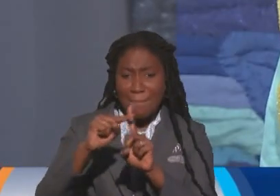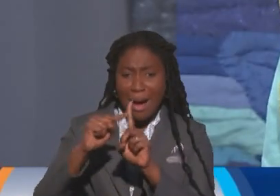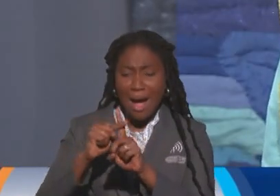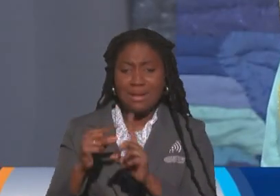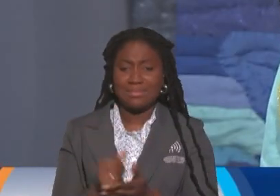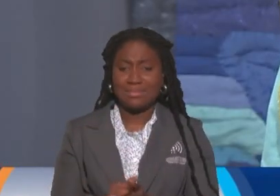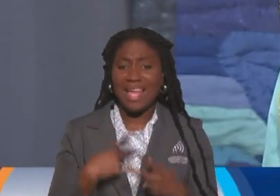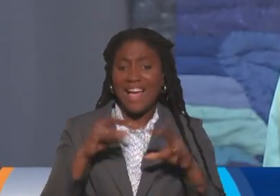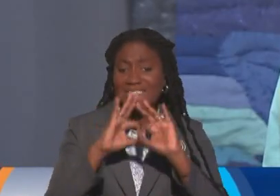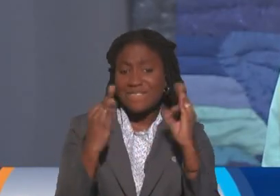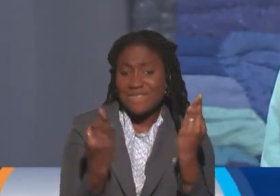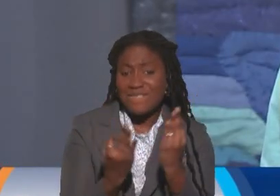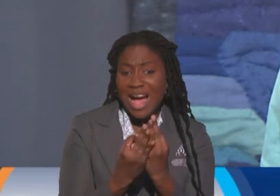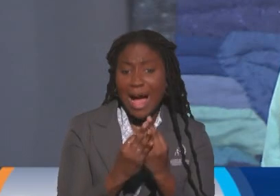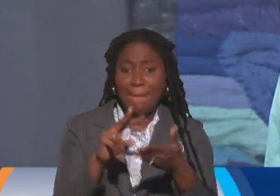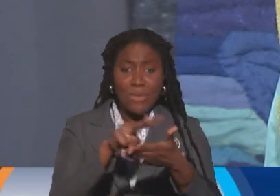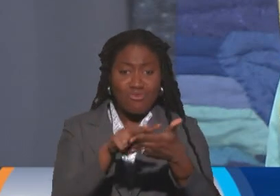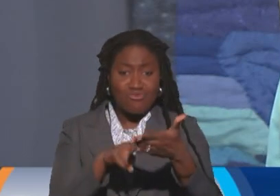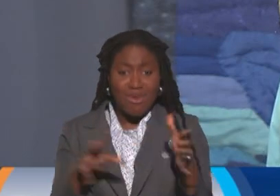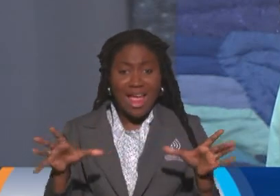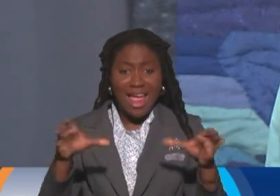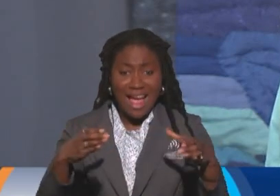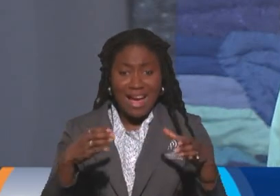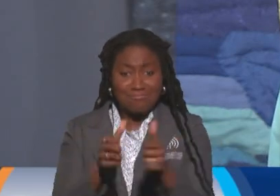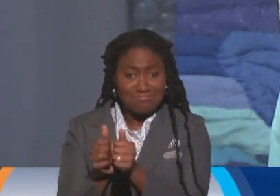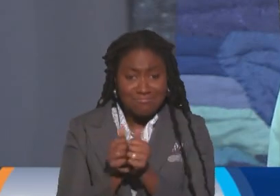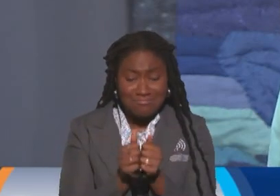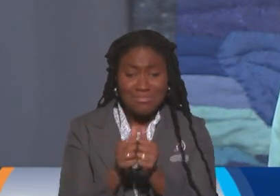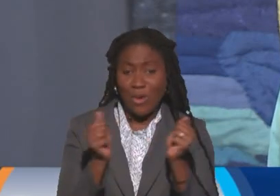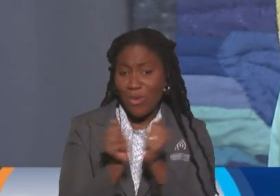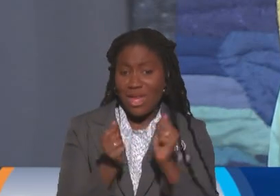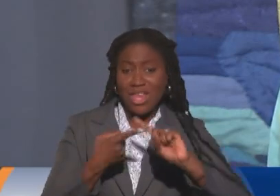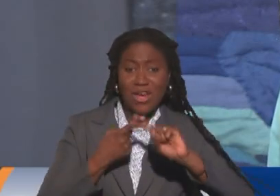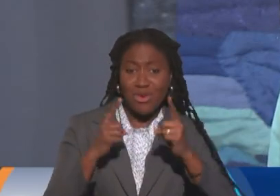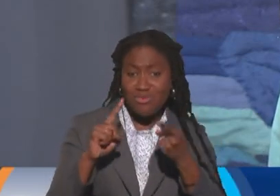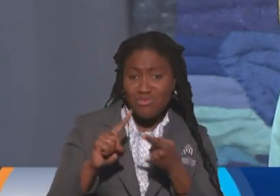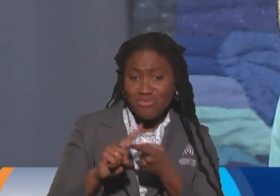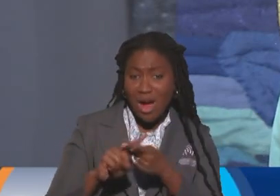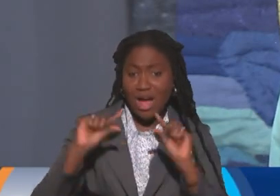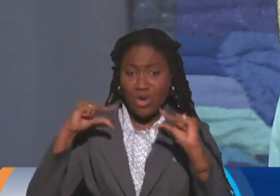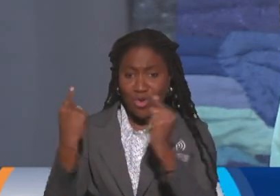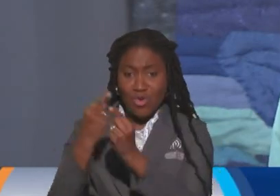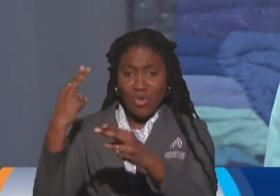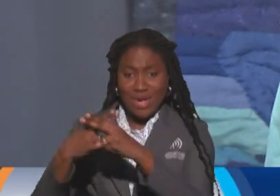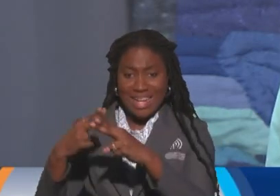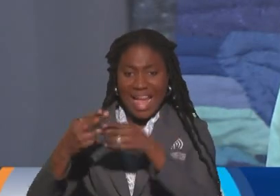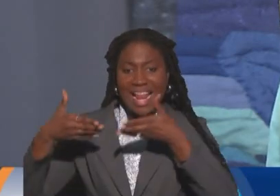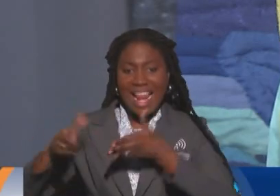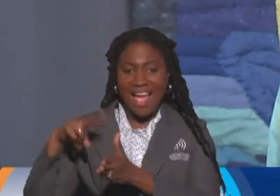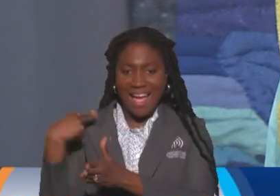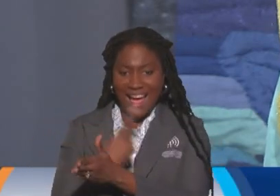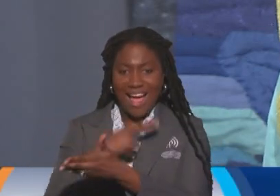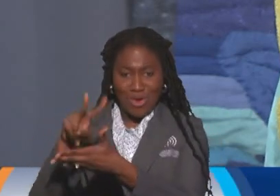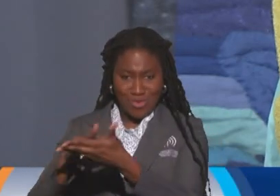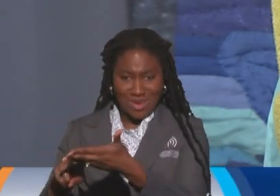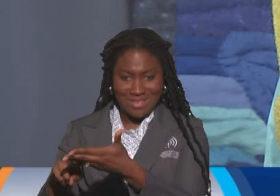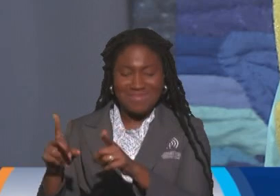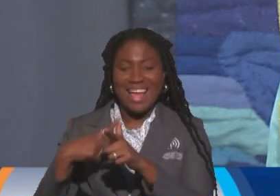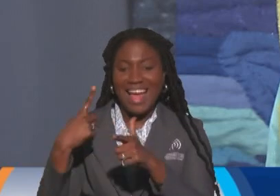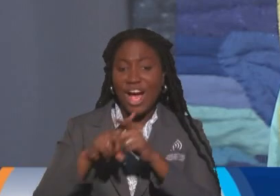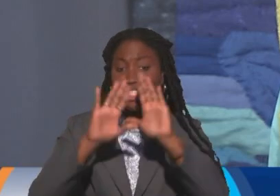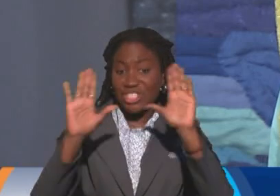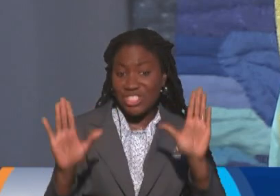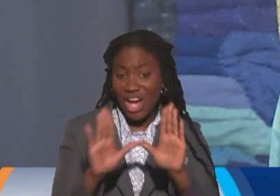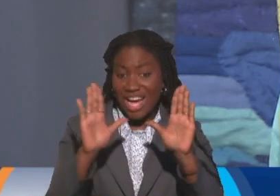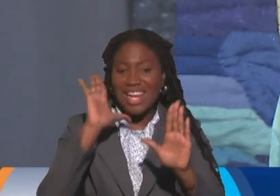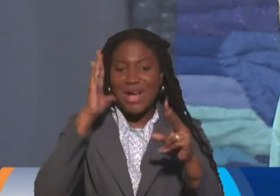the Family Reading Circle Festival Edition with our friends, Let's Read. That's on the Saturday. And then on the Sunday, we are going to be